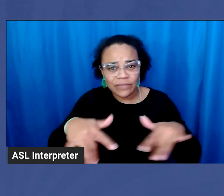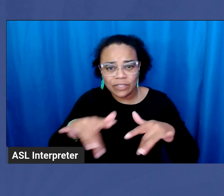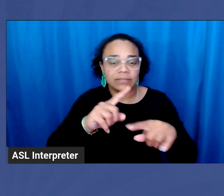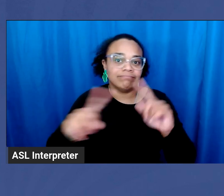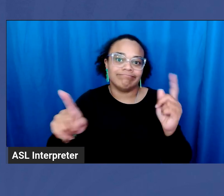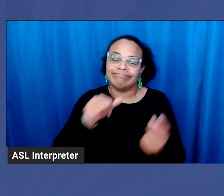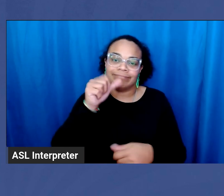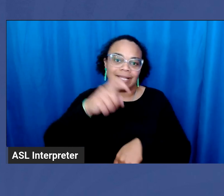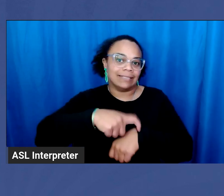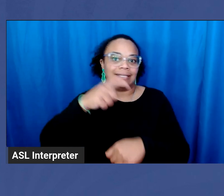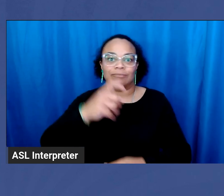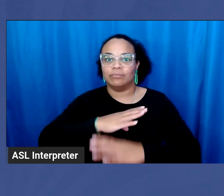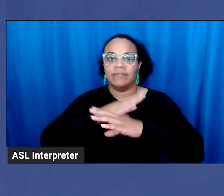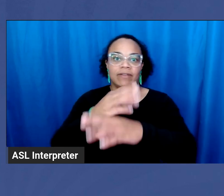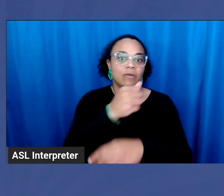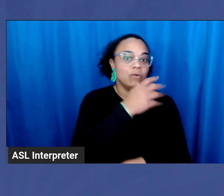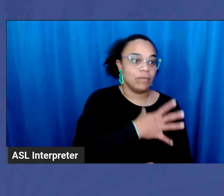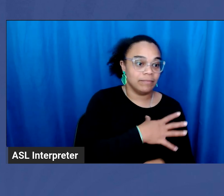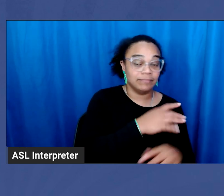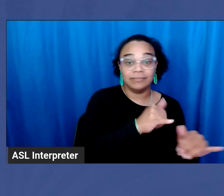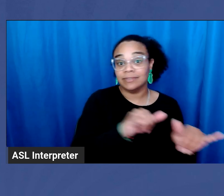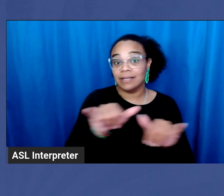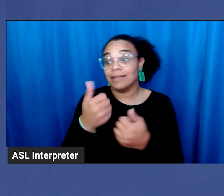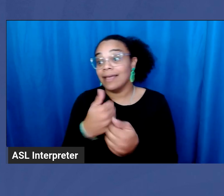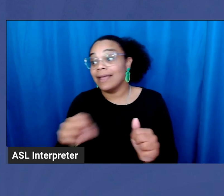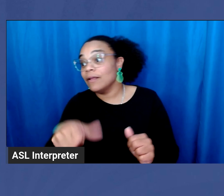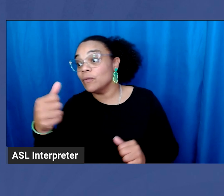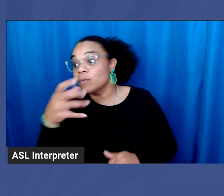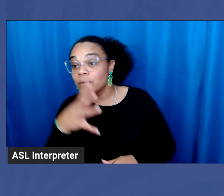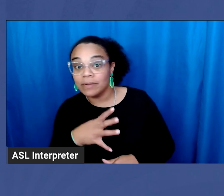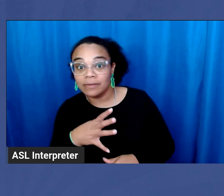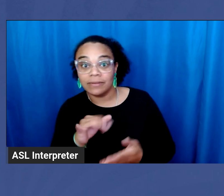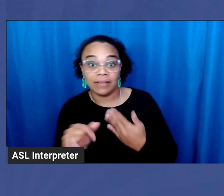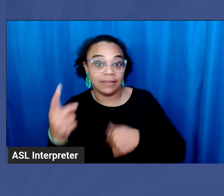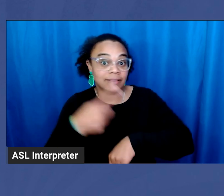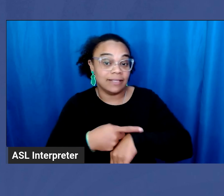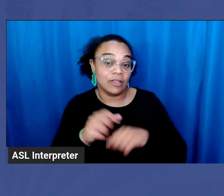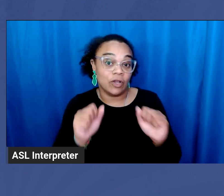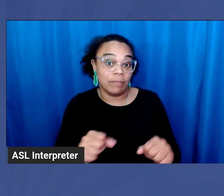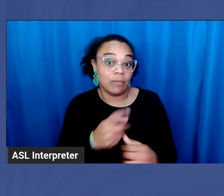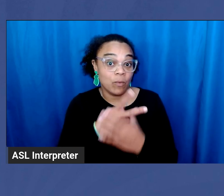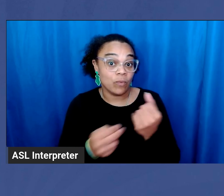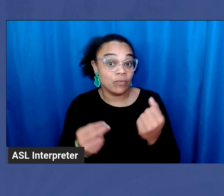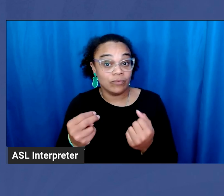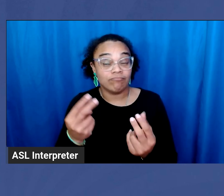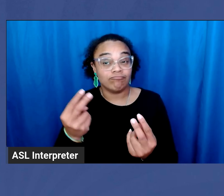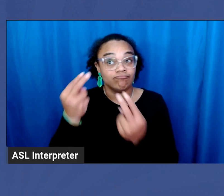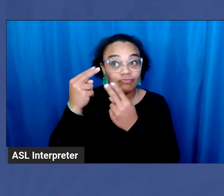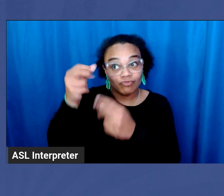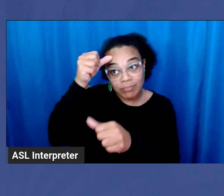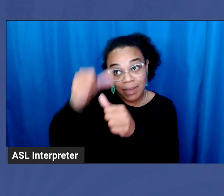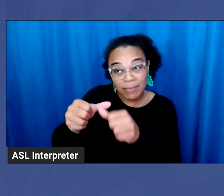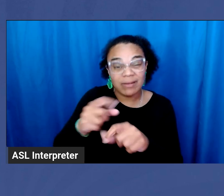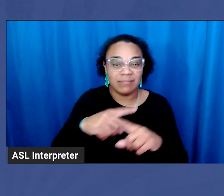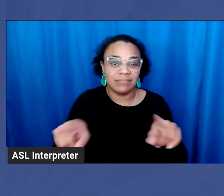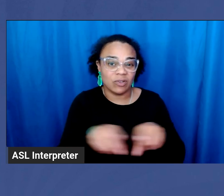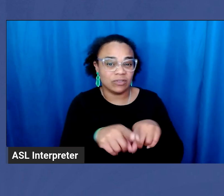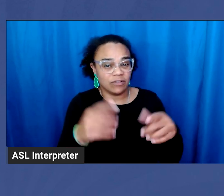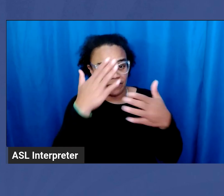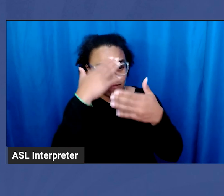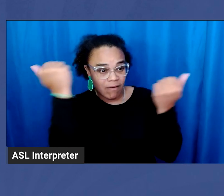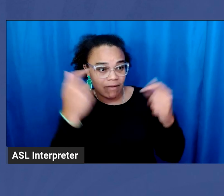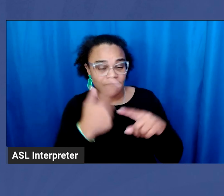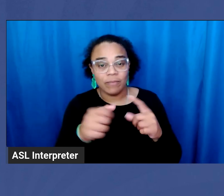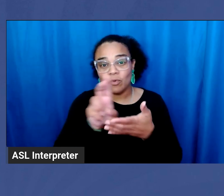prevent a woman like any other woman, and a day that would be both remembered and yet discarded from